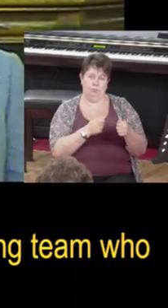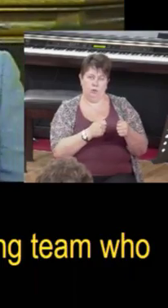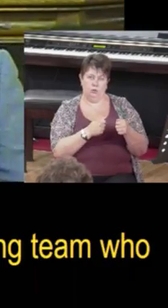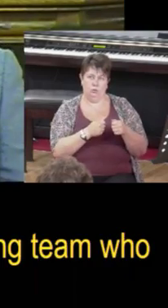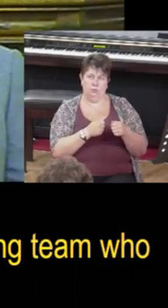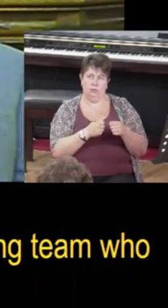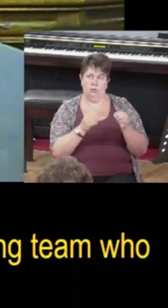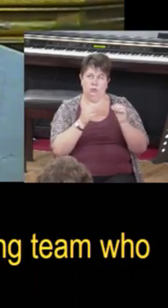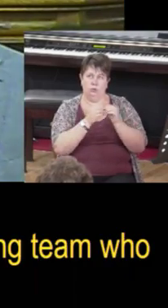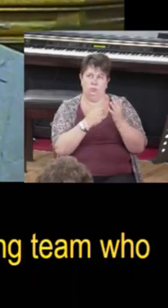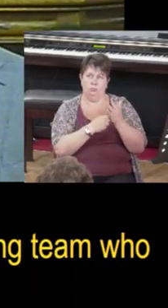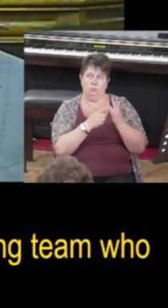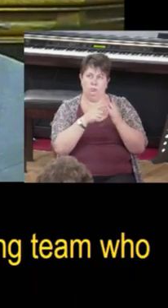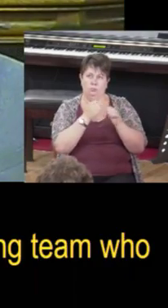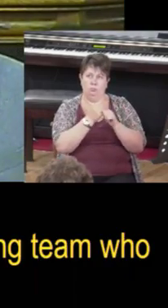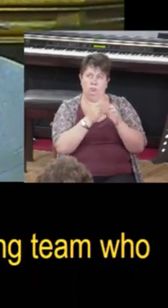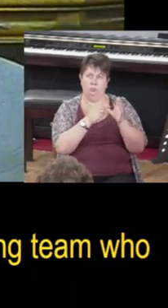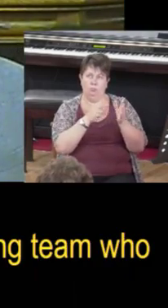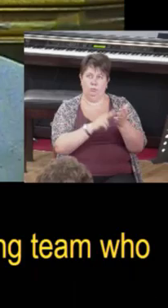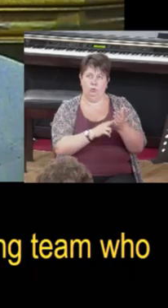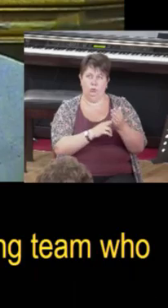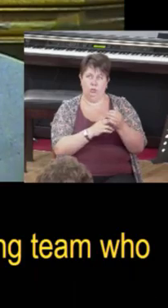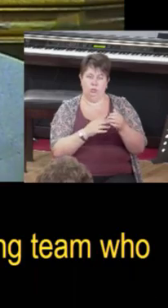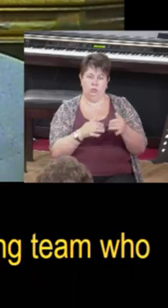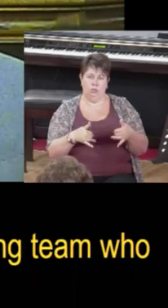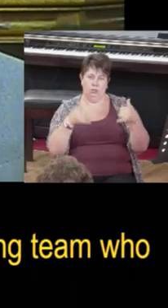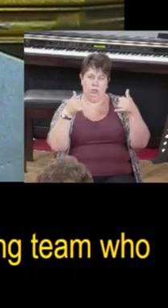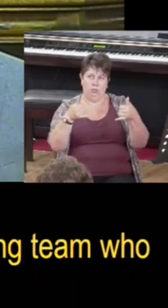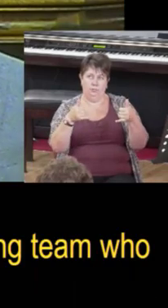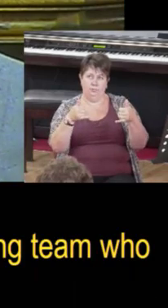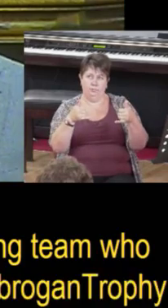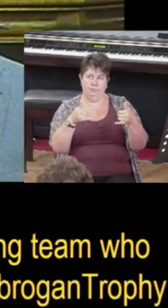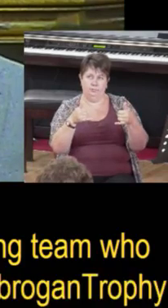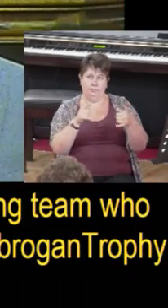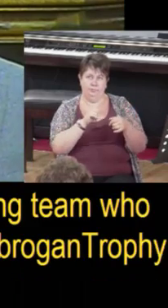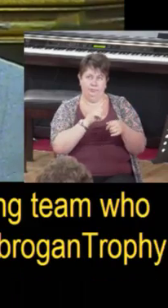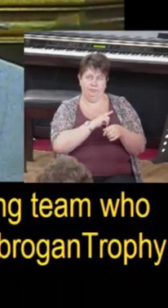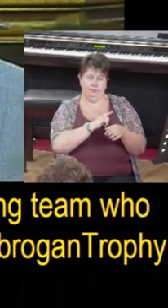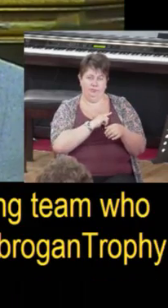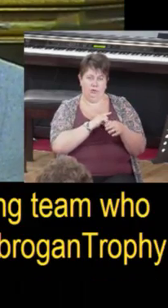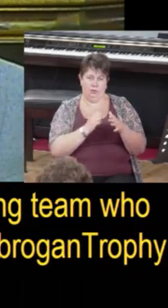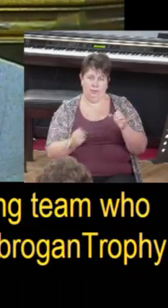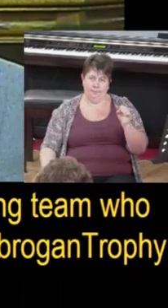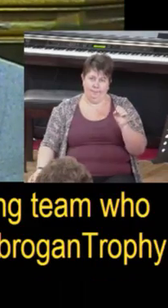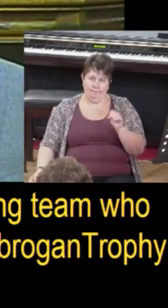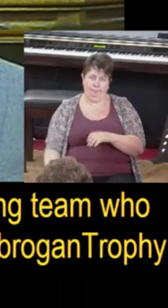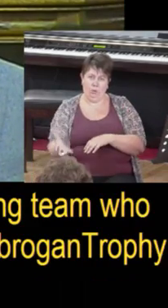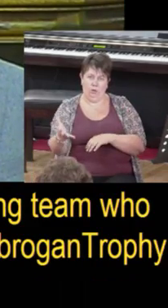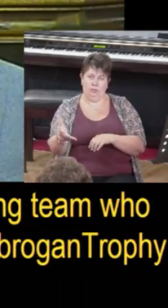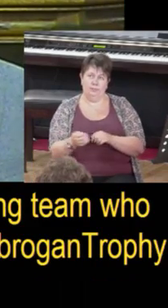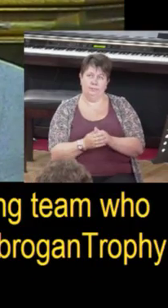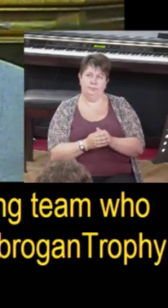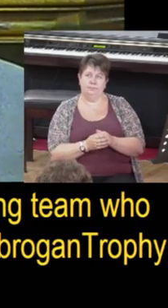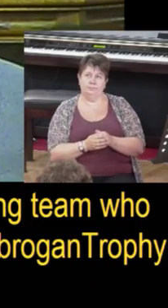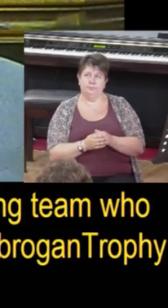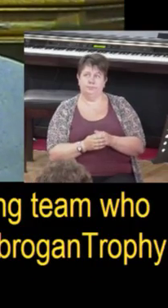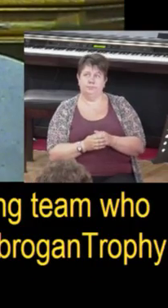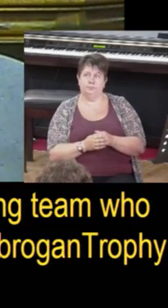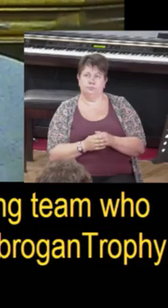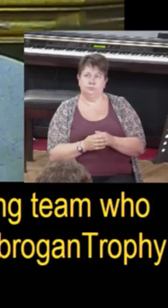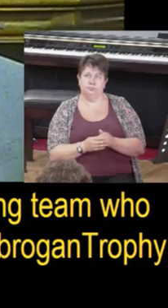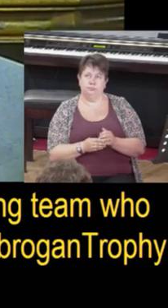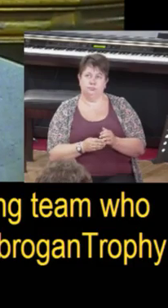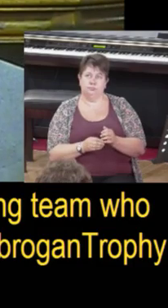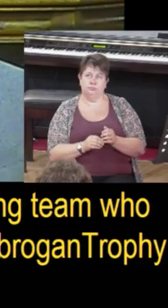Brogan Trophy, which is the men's club bowling trophy. We had a few of our men's club, a few teams or rinks